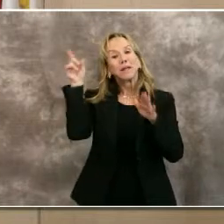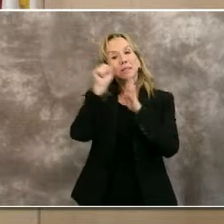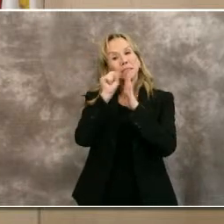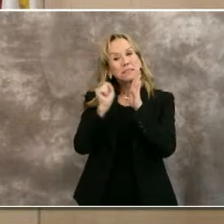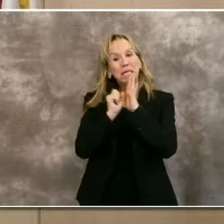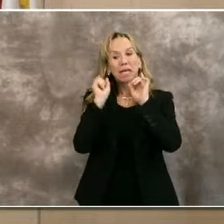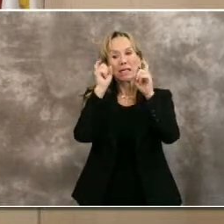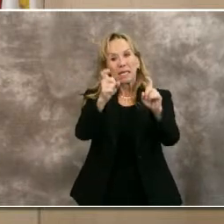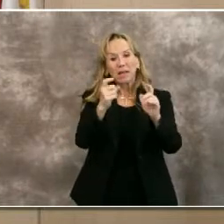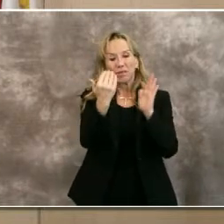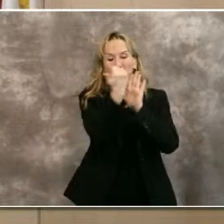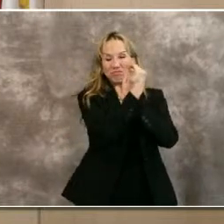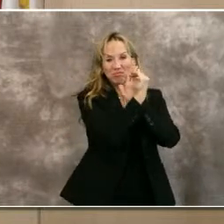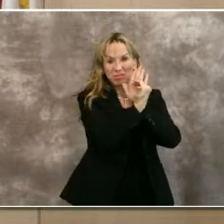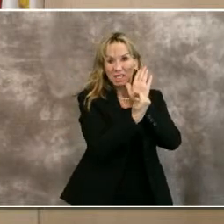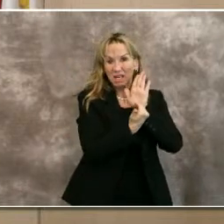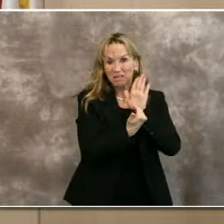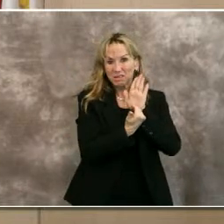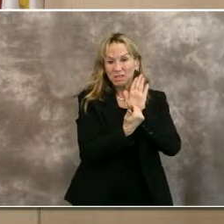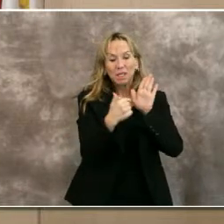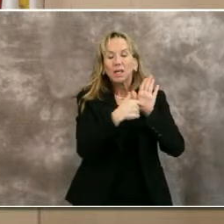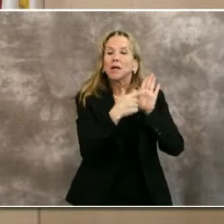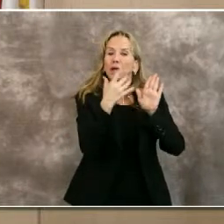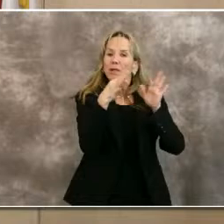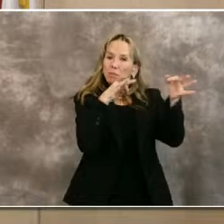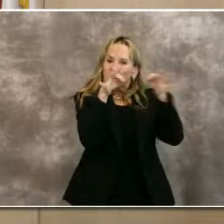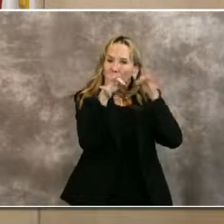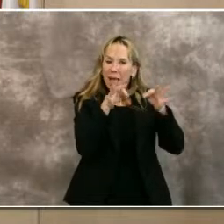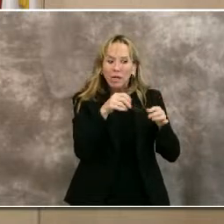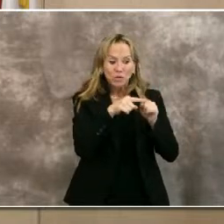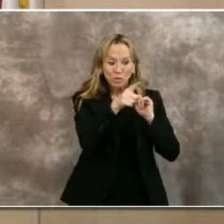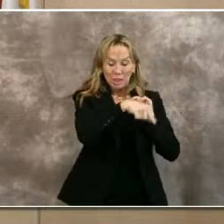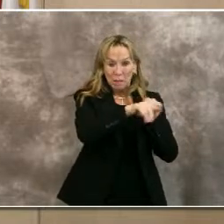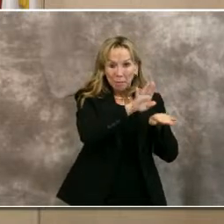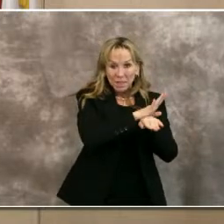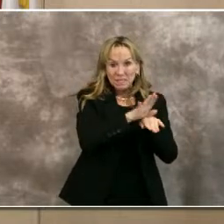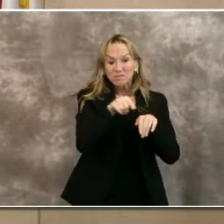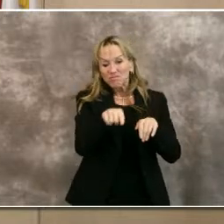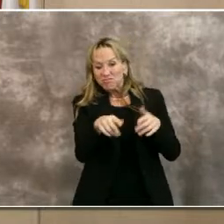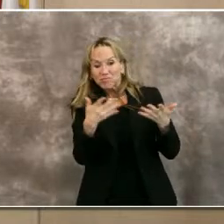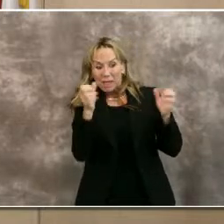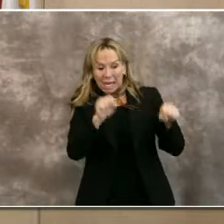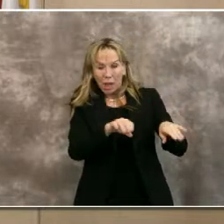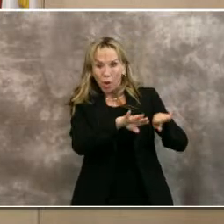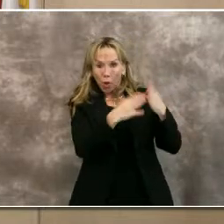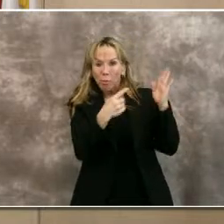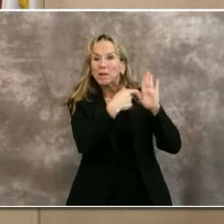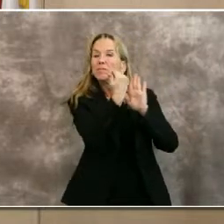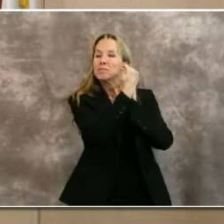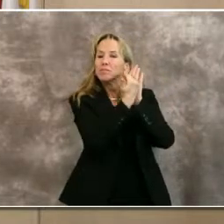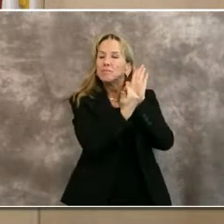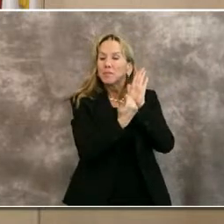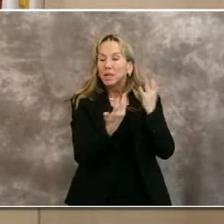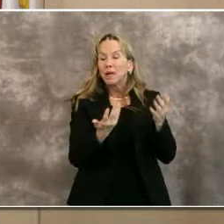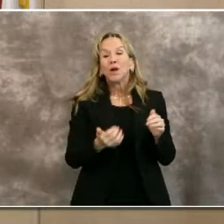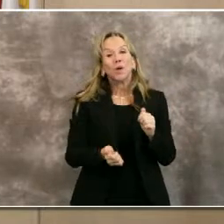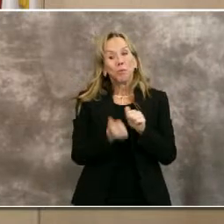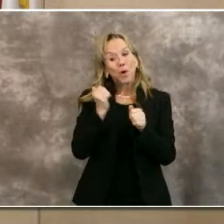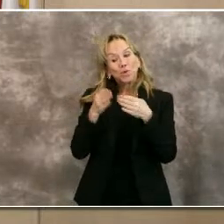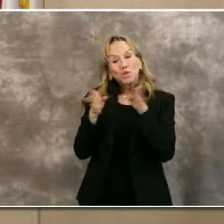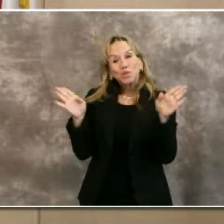those businesses or industries that we are allowing to open. General